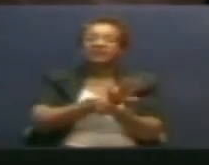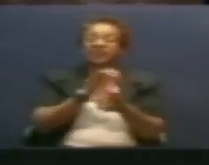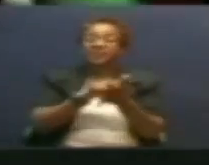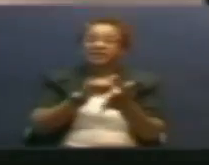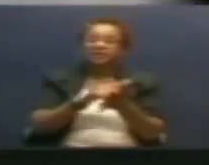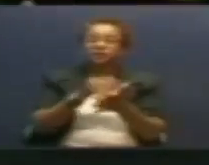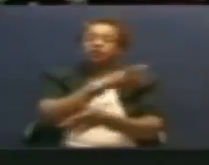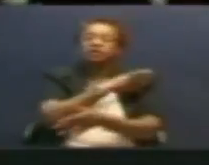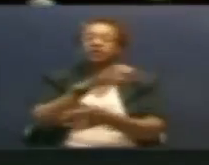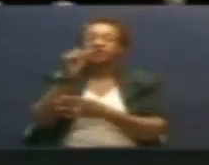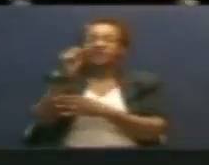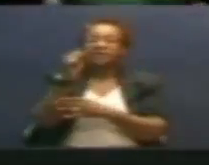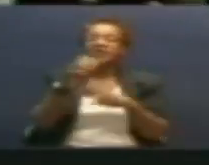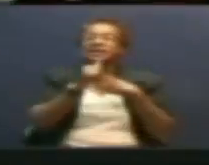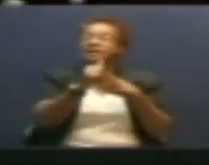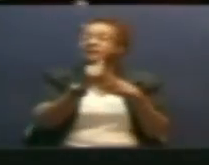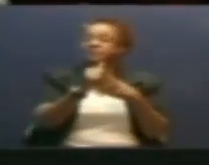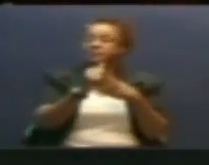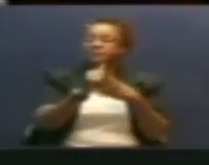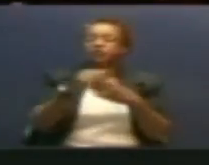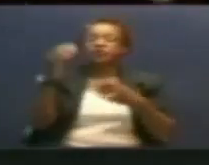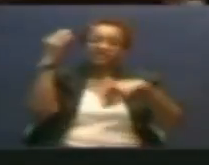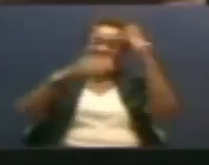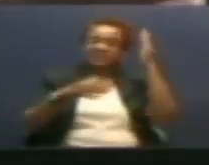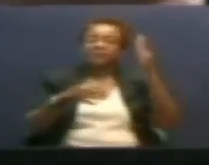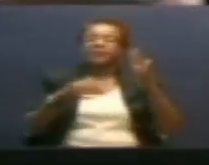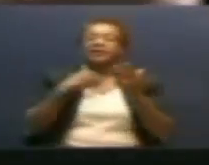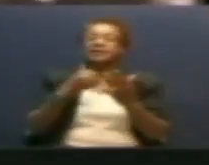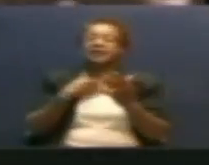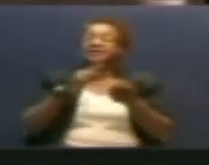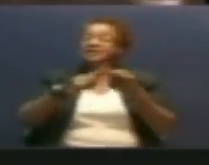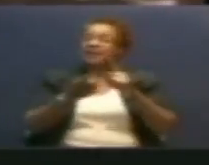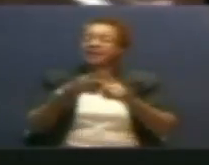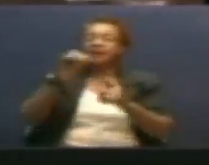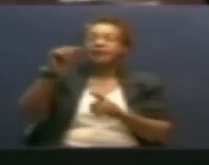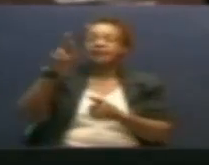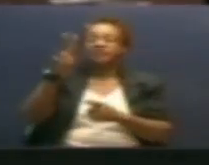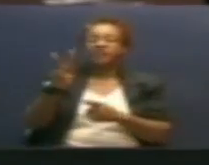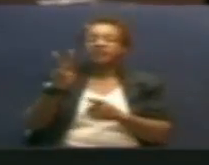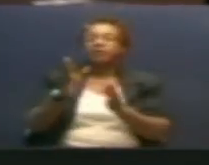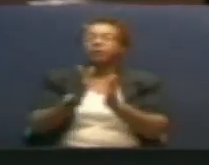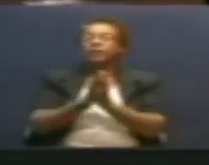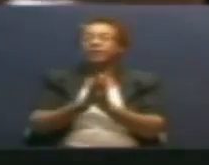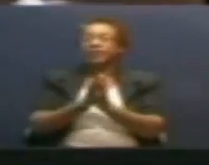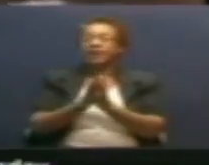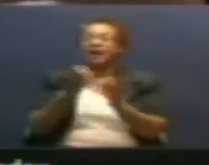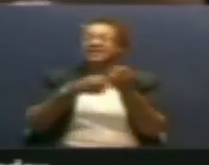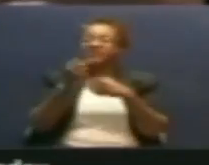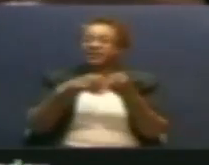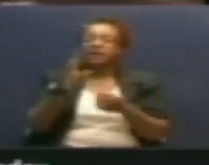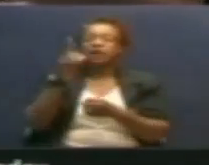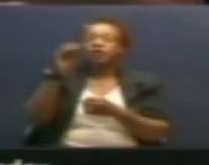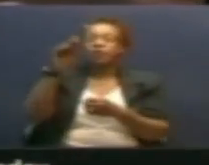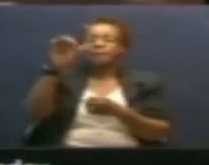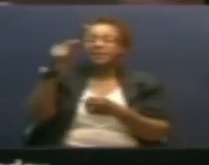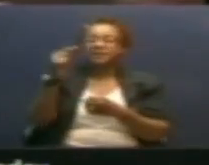from five of Britain's leading universities. The research is combining standard antiretroviral drugs with a drug that reactivates dormant HIV